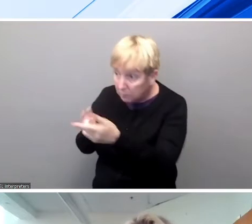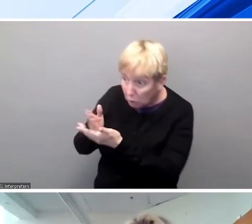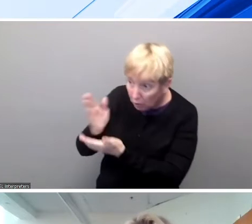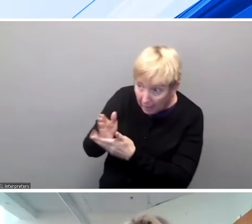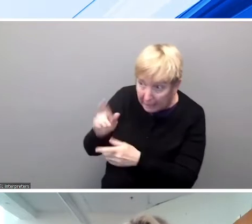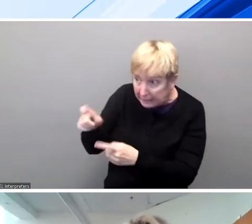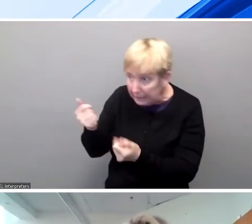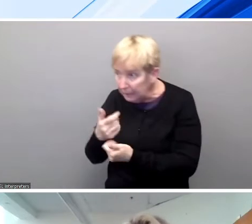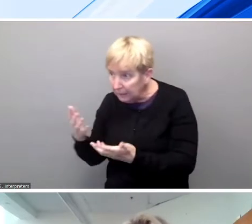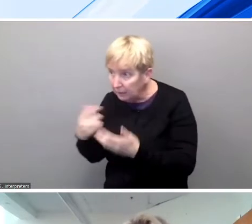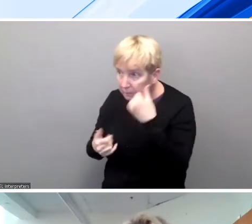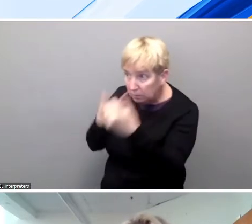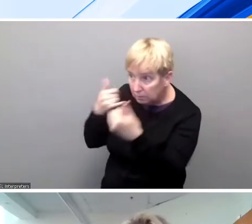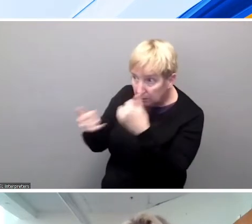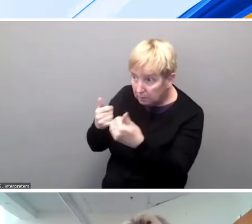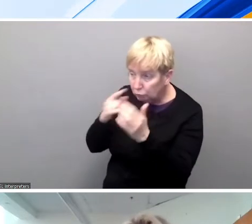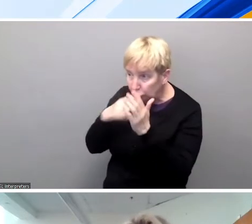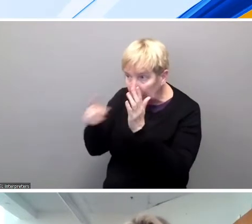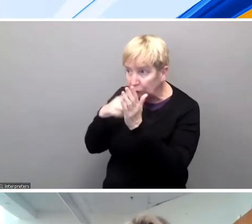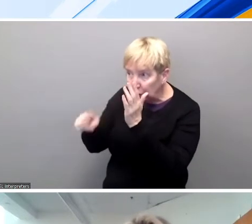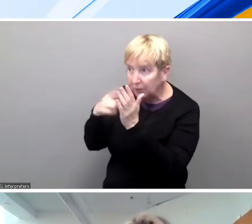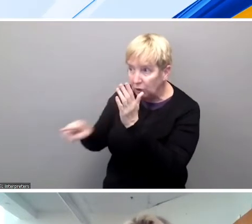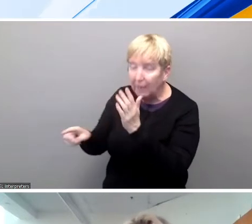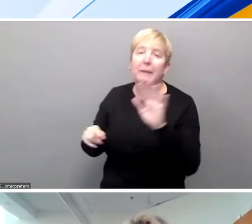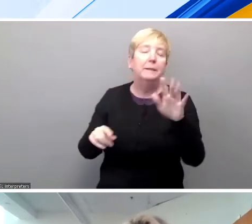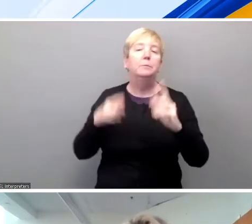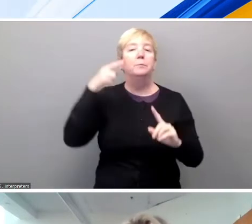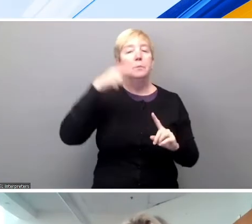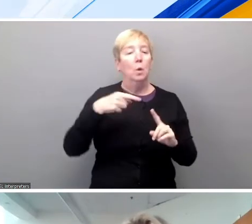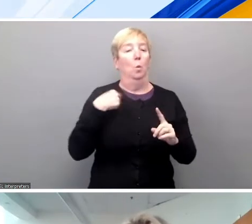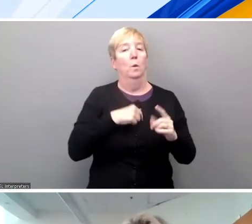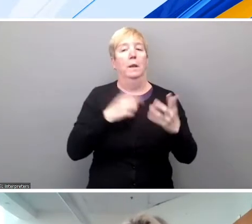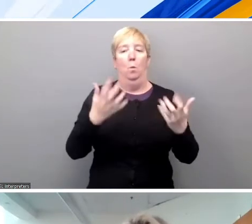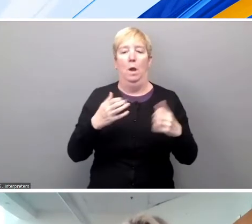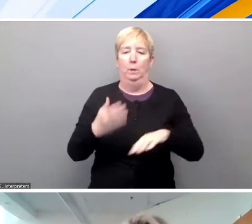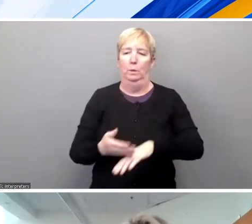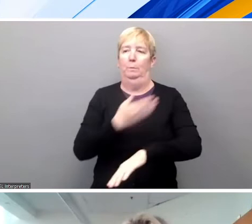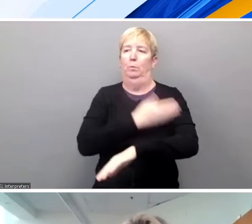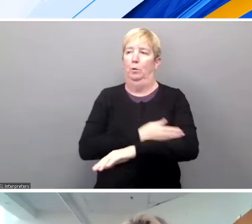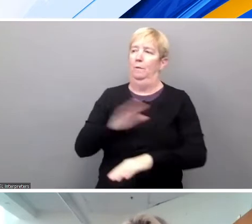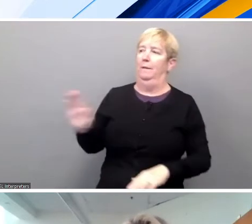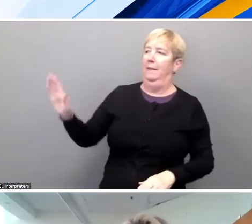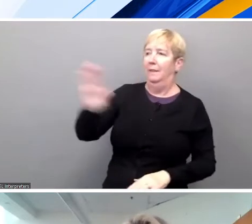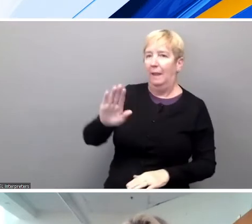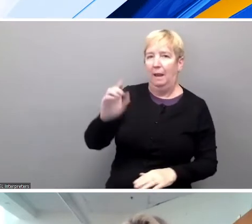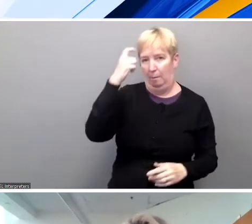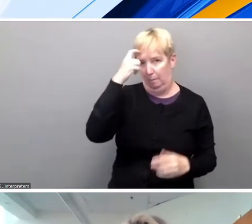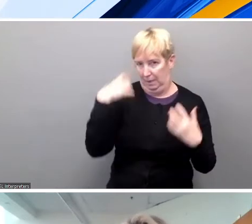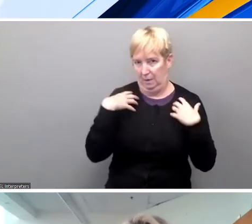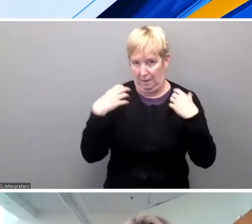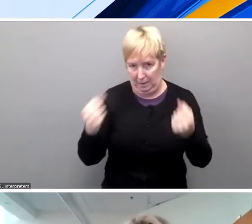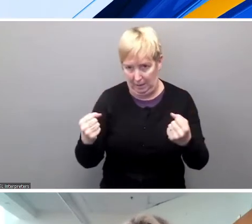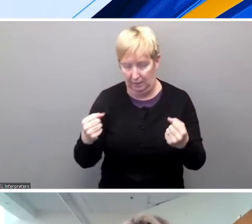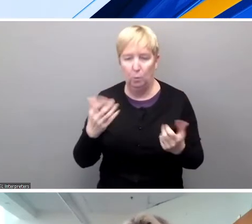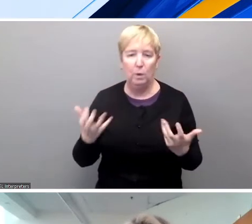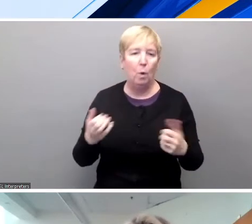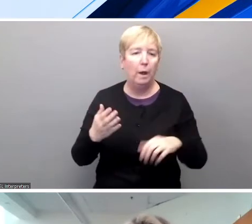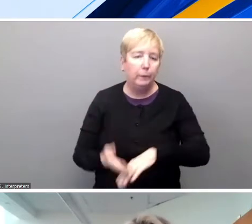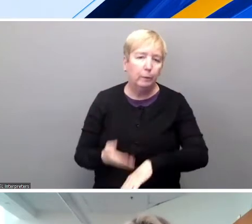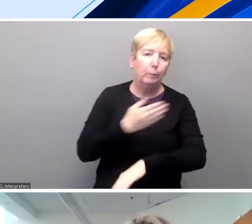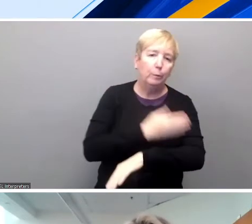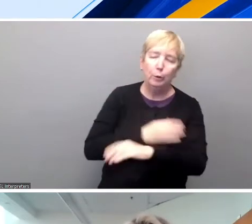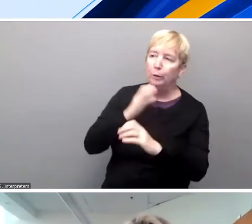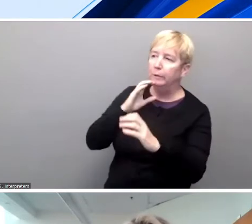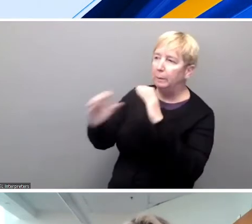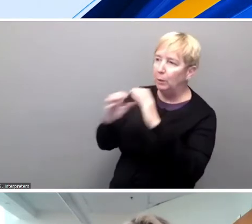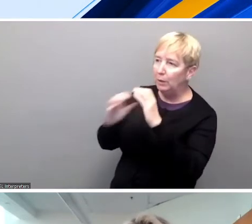at how to improve the mental health, how to improve communication, and living with